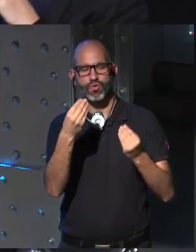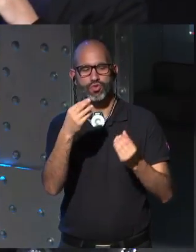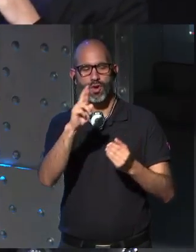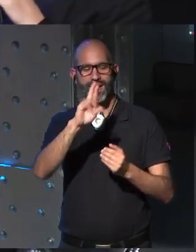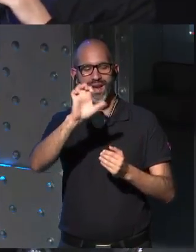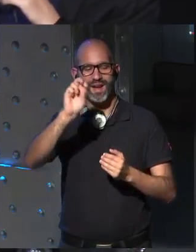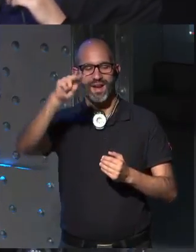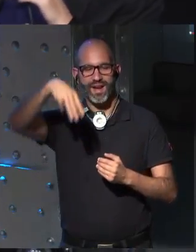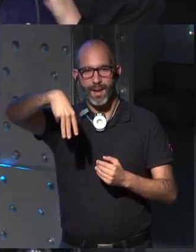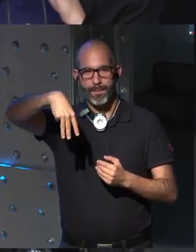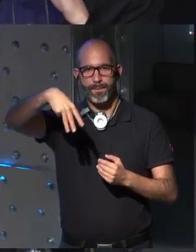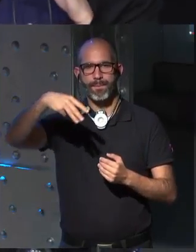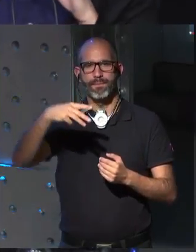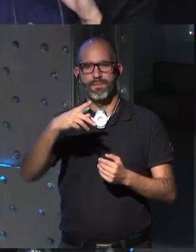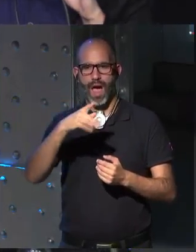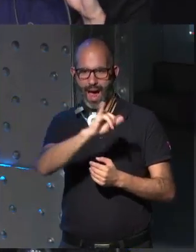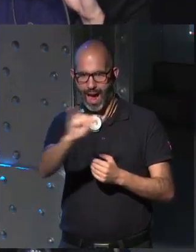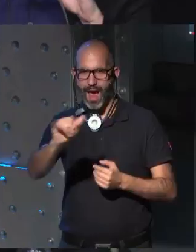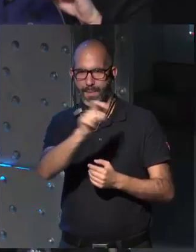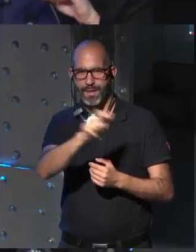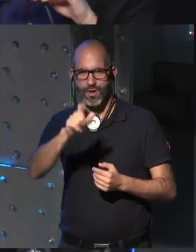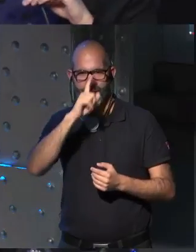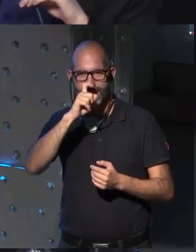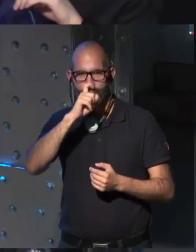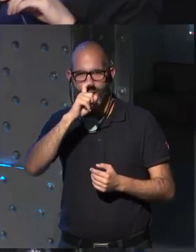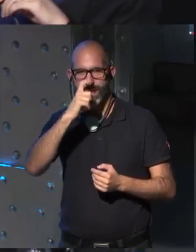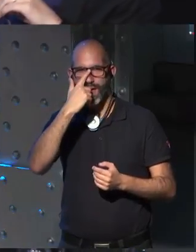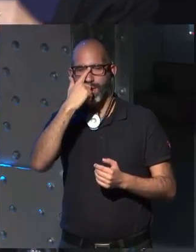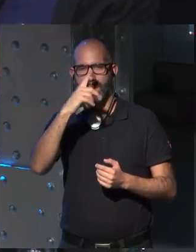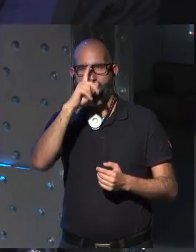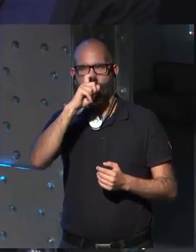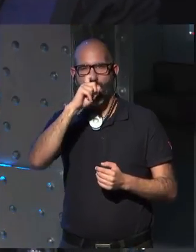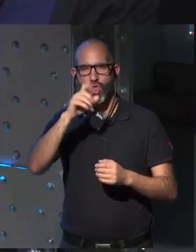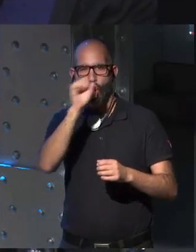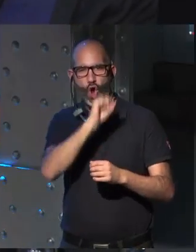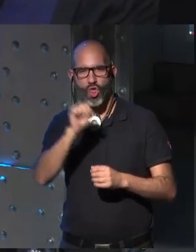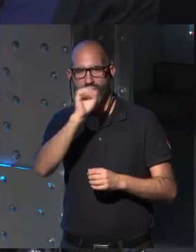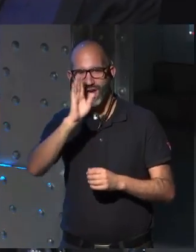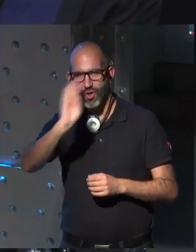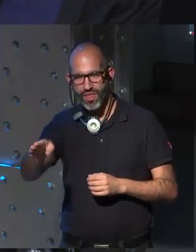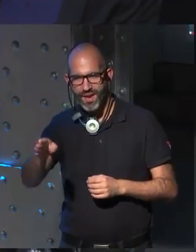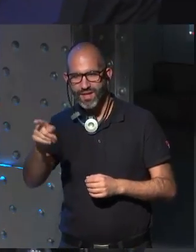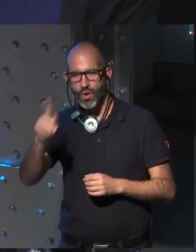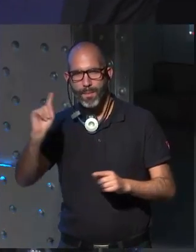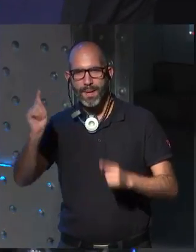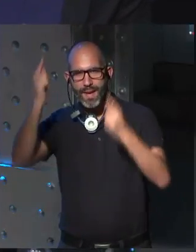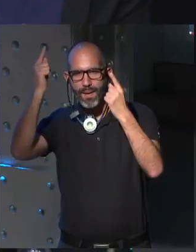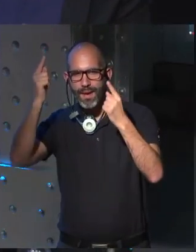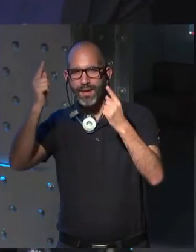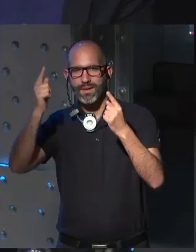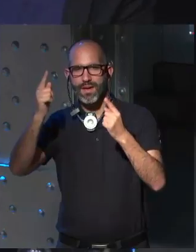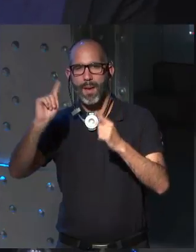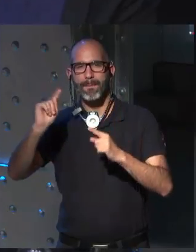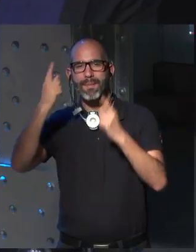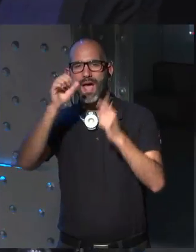too. And I can remember seeing them live for the first time. It was I think it may have been it wasn't the first concert I went to by myself, but it was